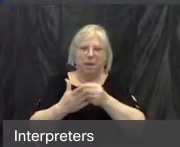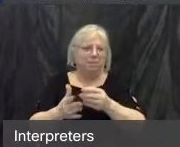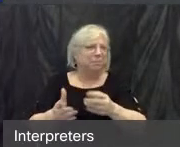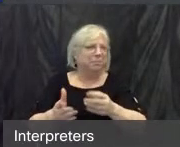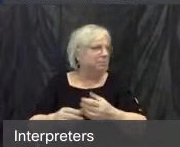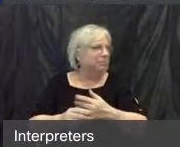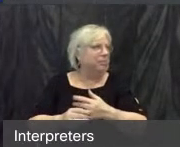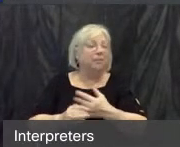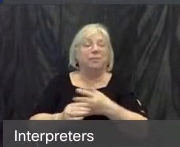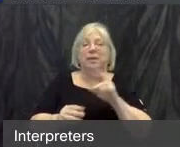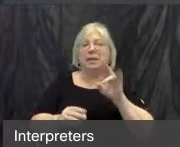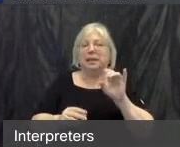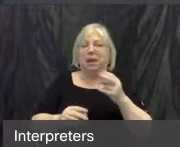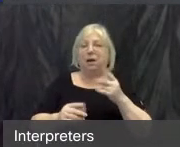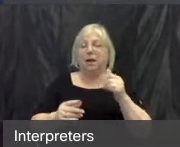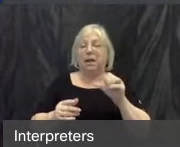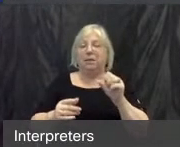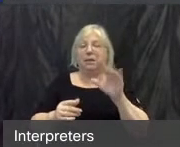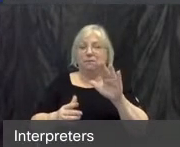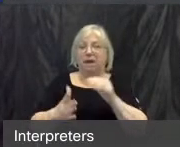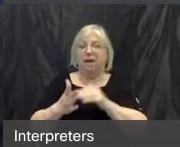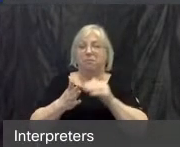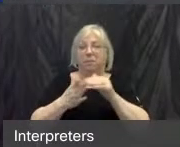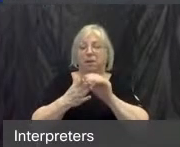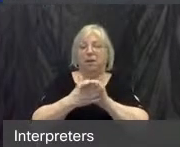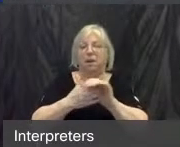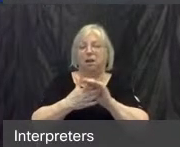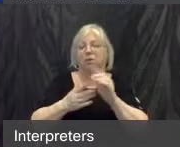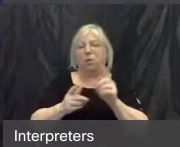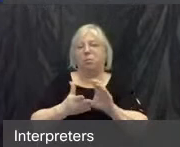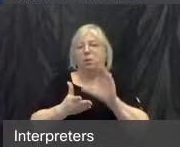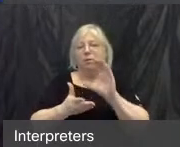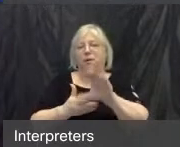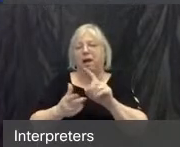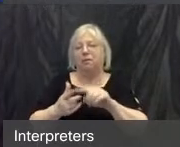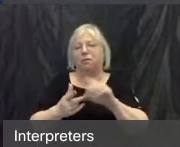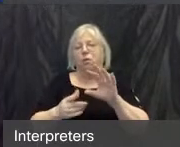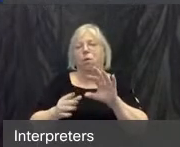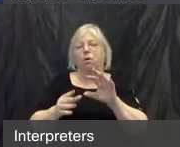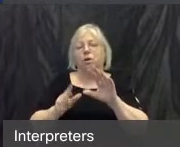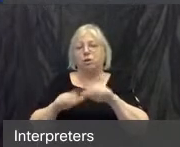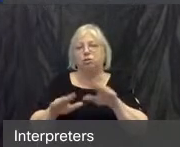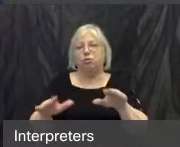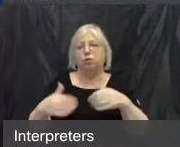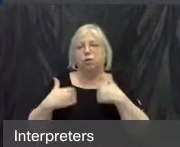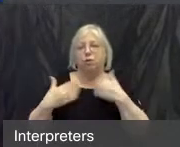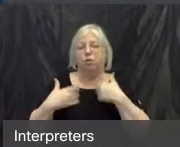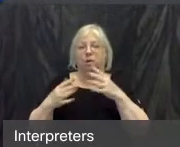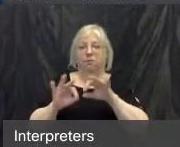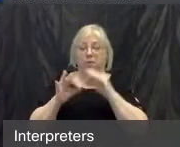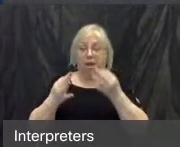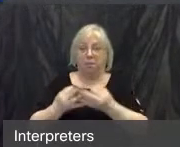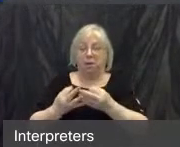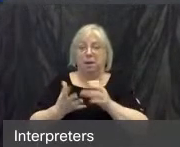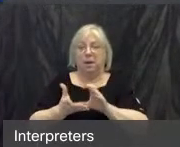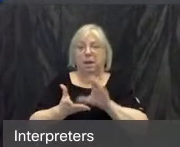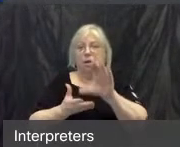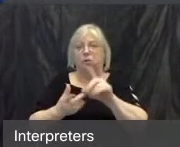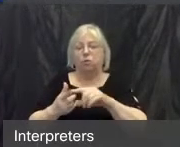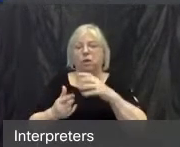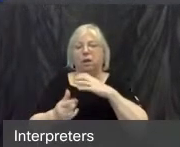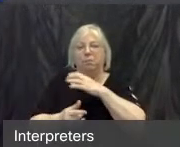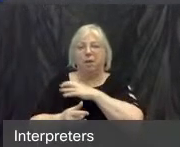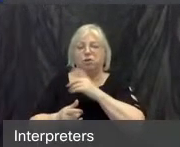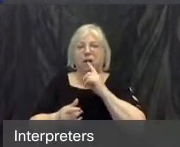Yes, the $5 million allocation that we provide for children, youth, and families, as Mr. Moore said, it goes to the commission and